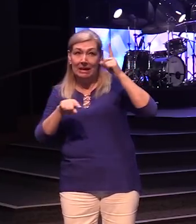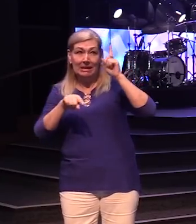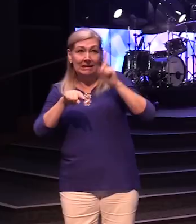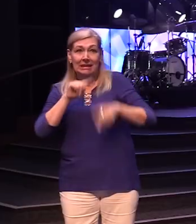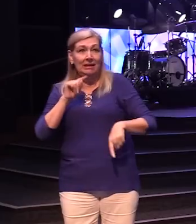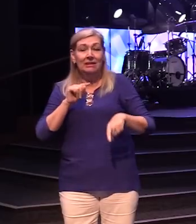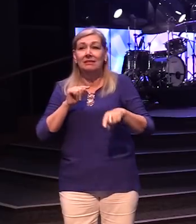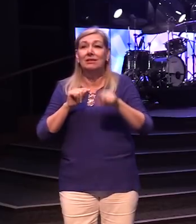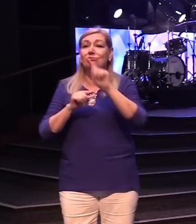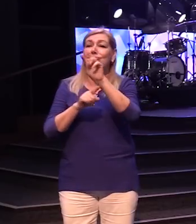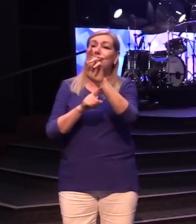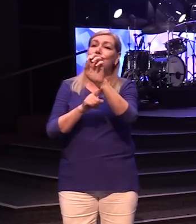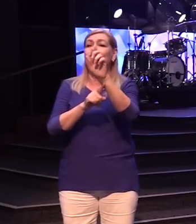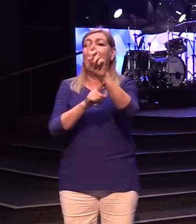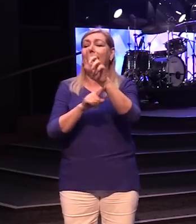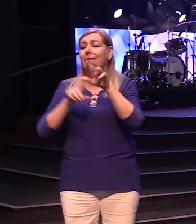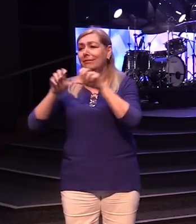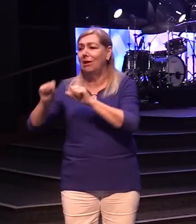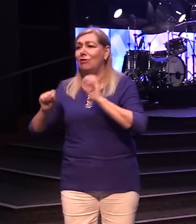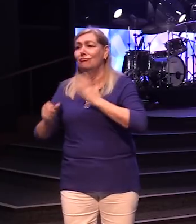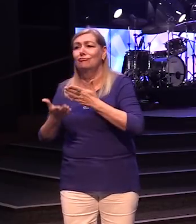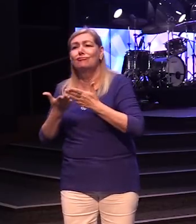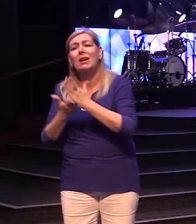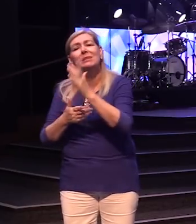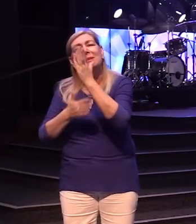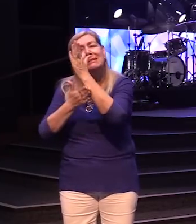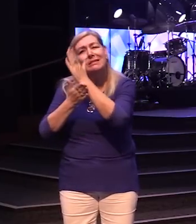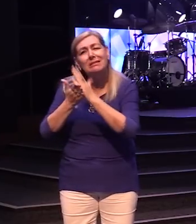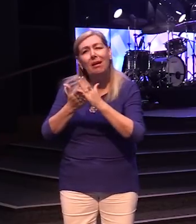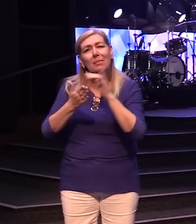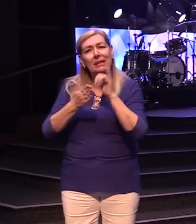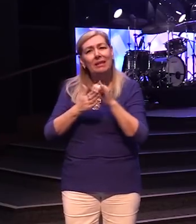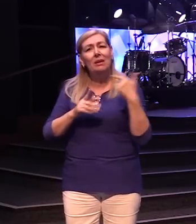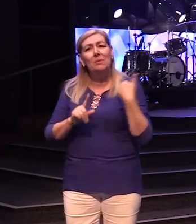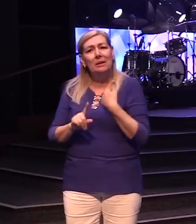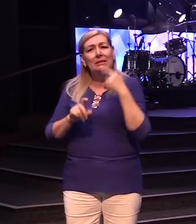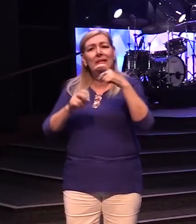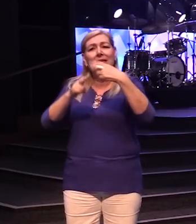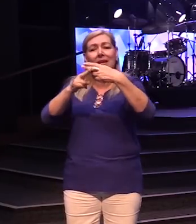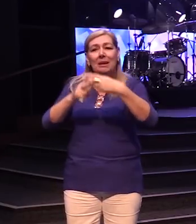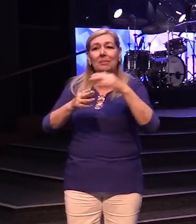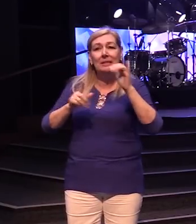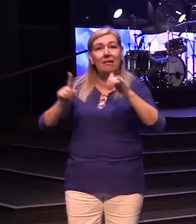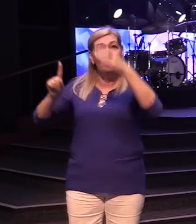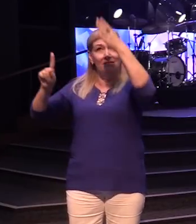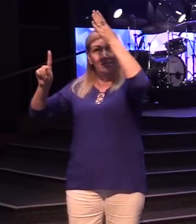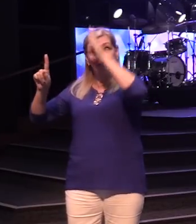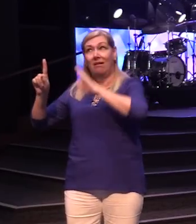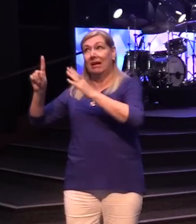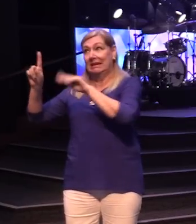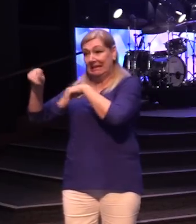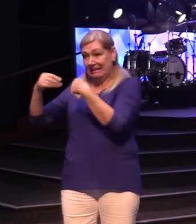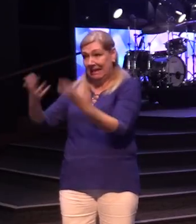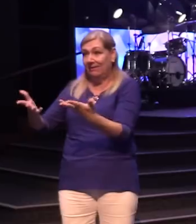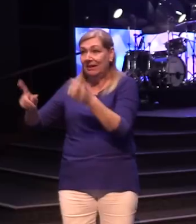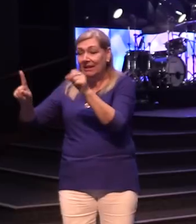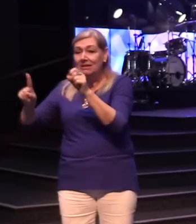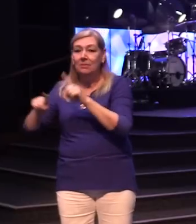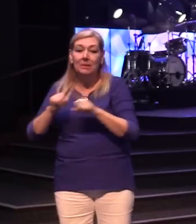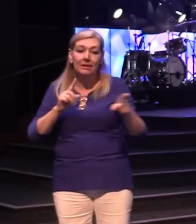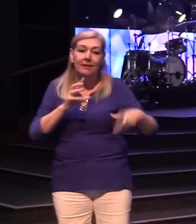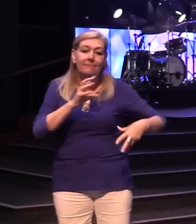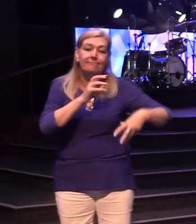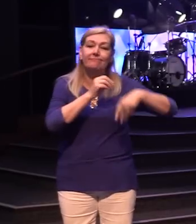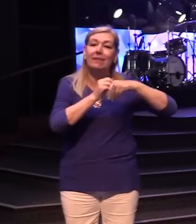the rights which are God-given, but let's name some of them." And so they tacked on 10